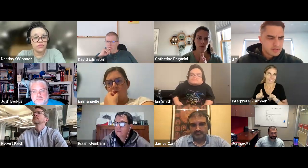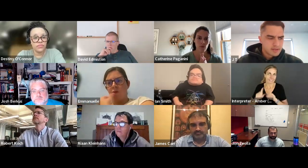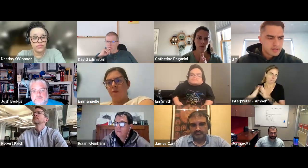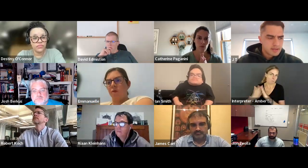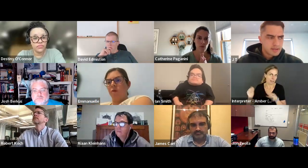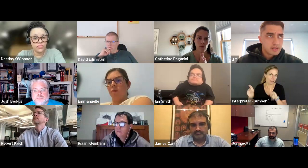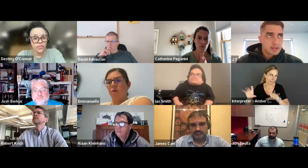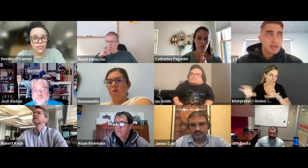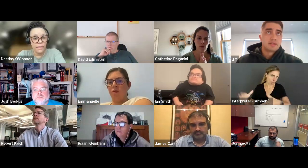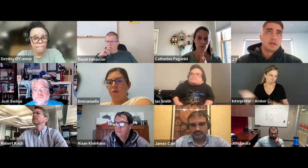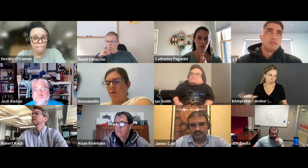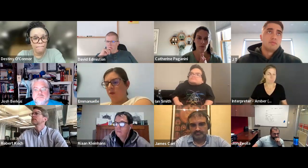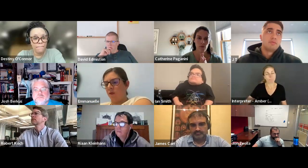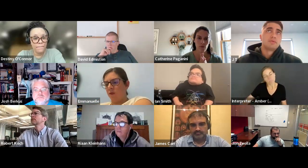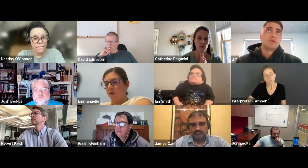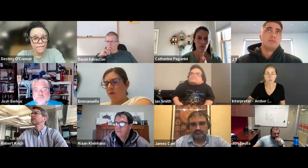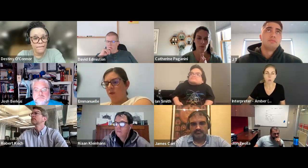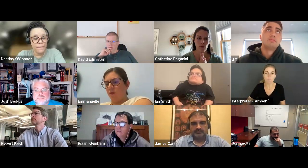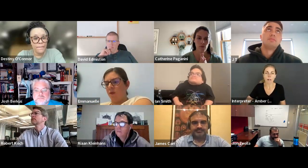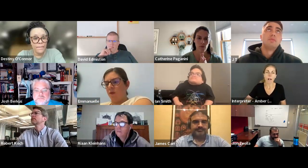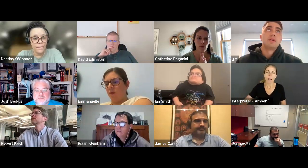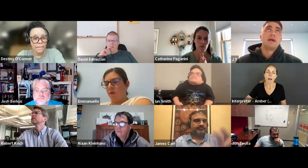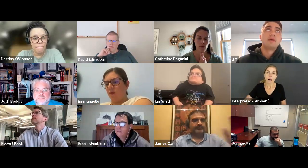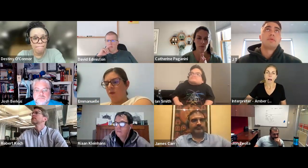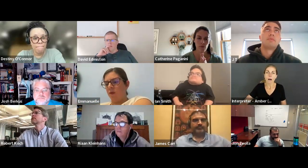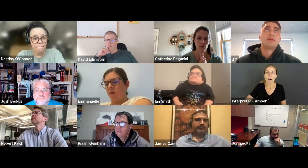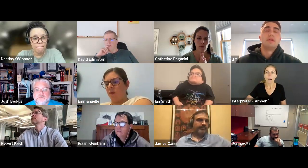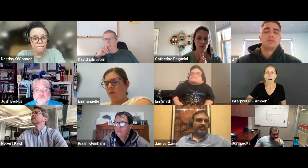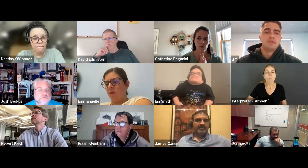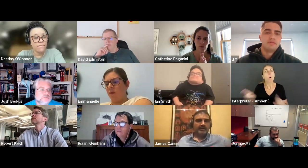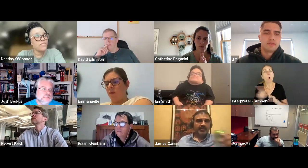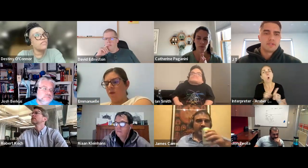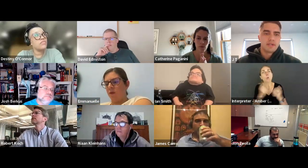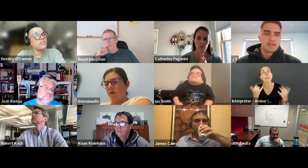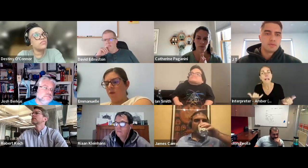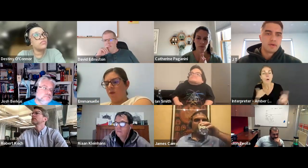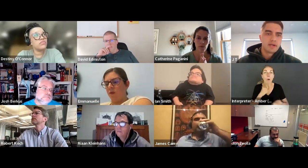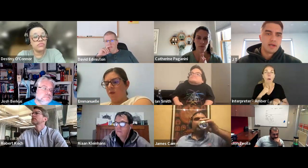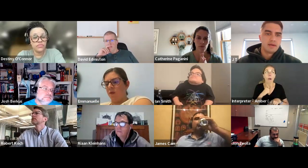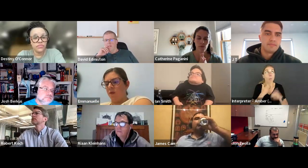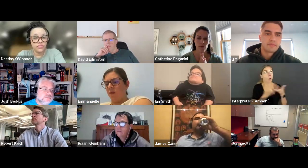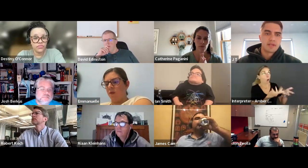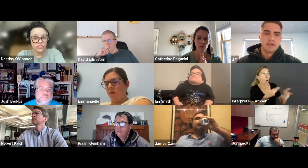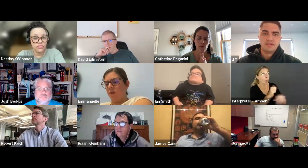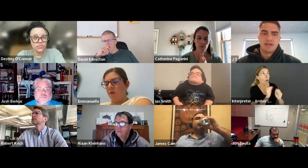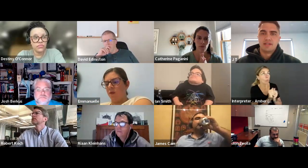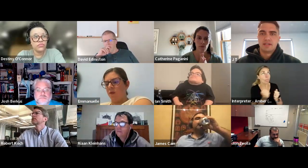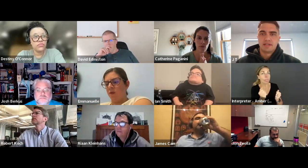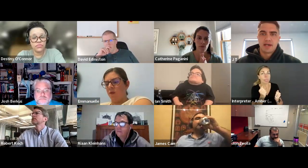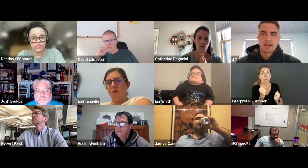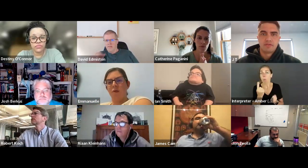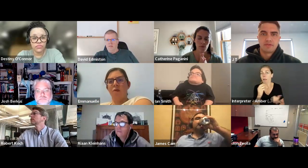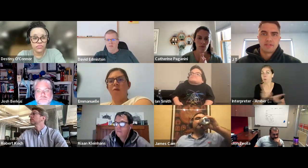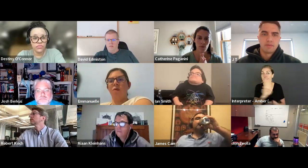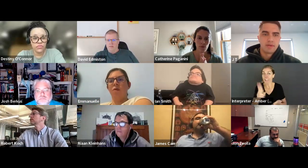And yeah, so also working now with one of the local universities, we've got an